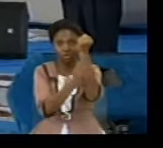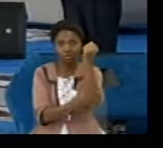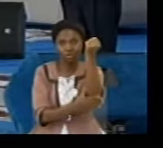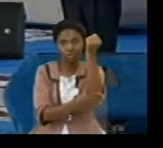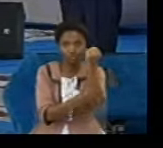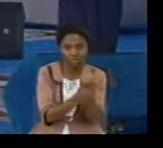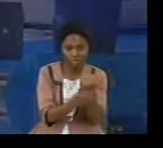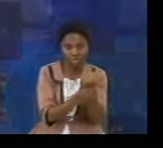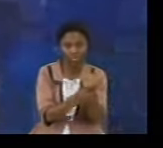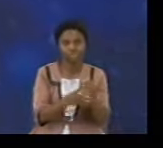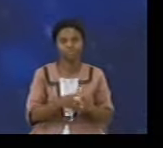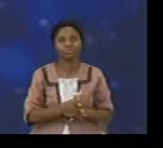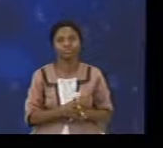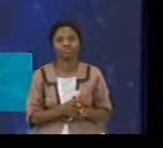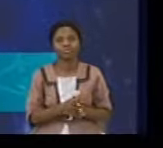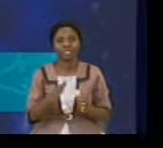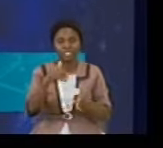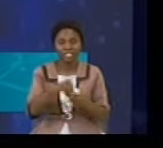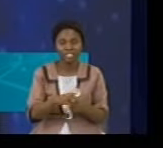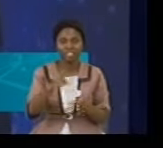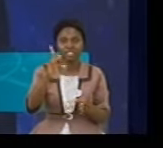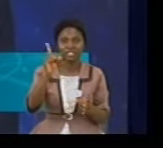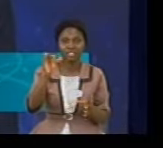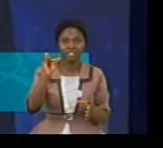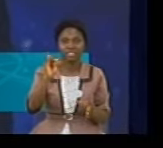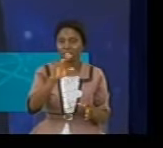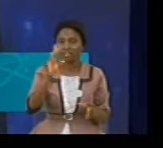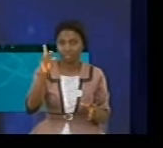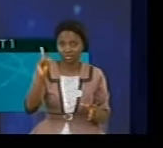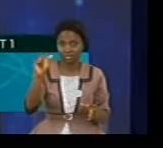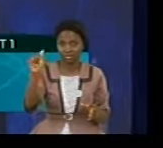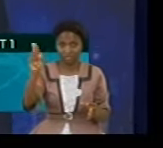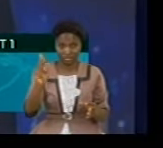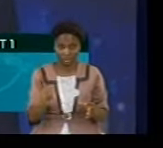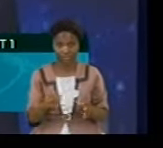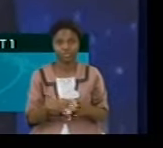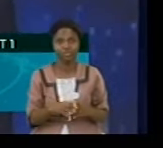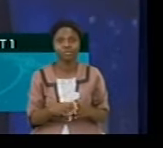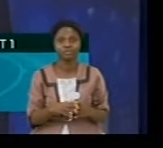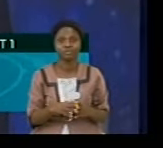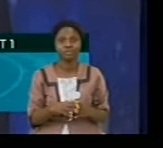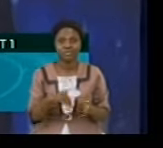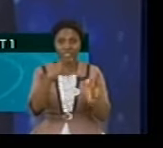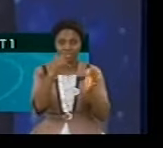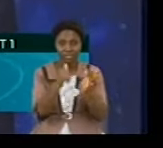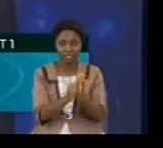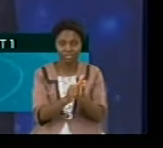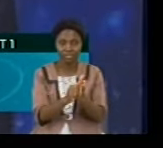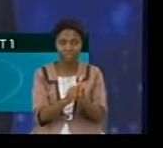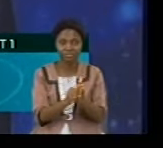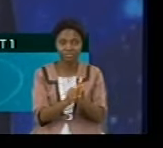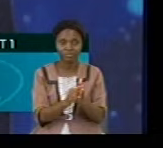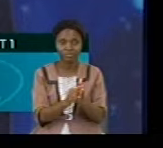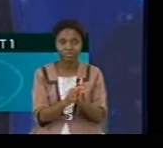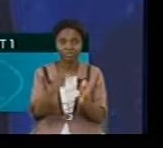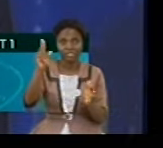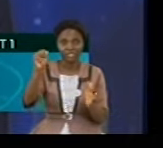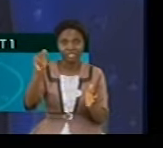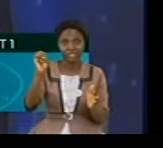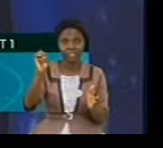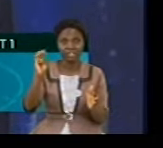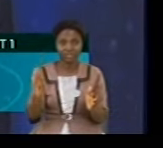1. It says, Nebuchadnezzar the king, unto all the people,